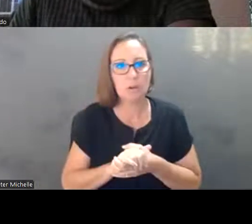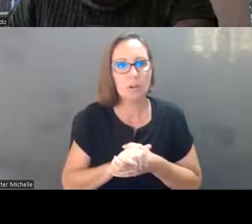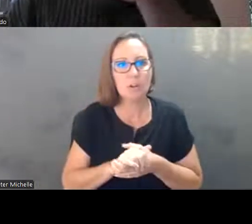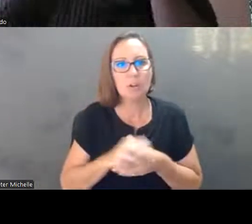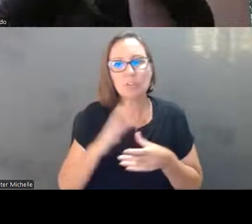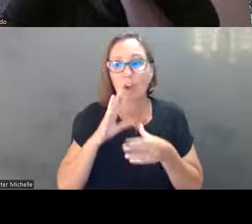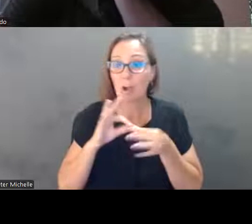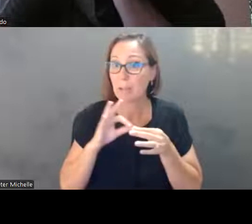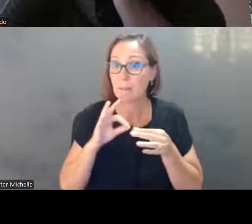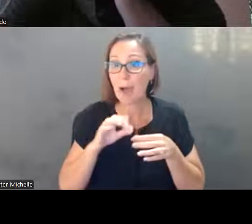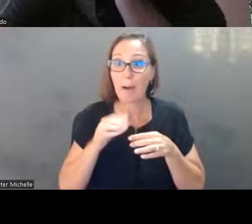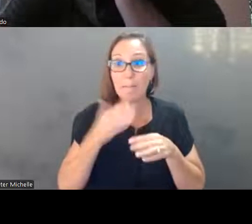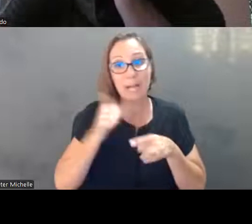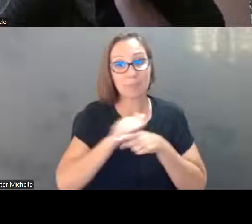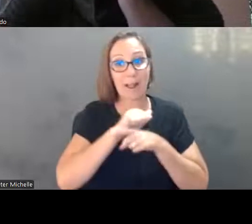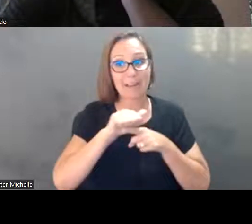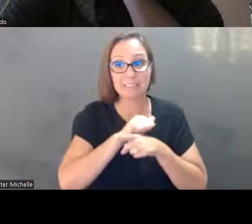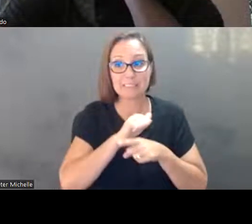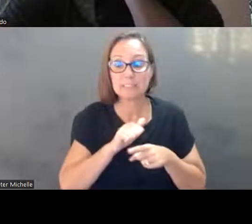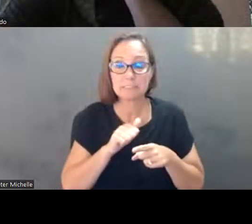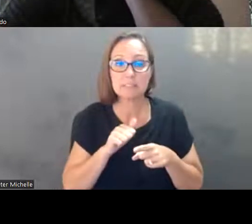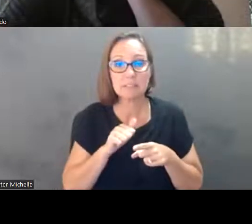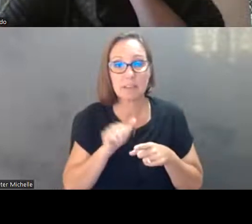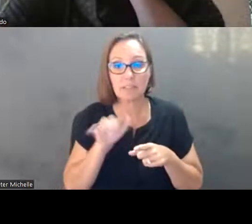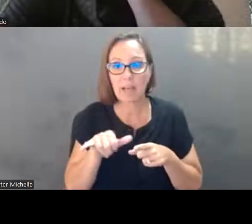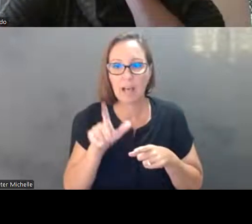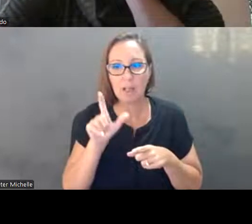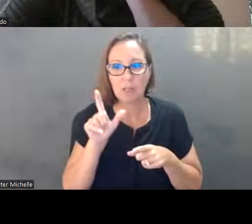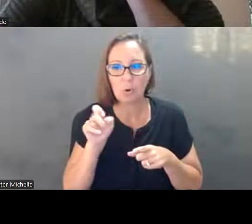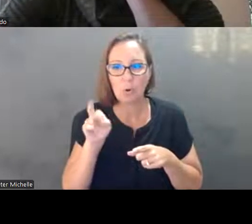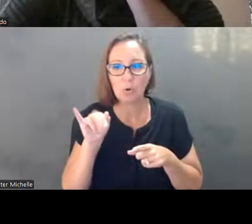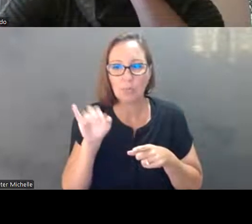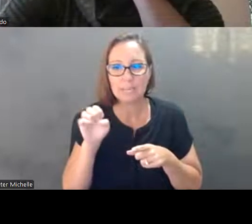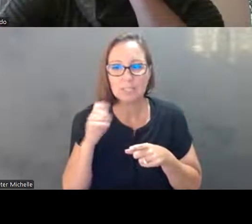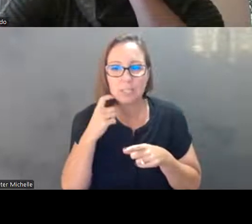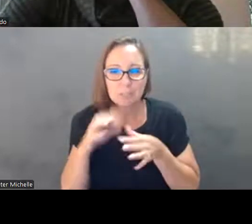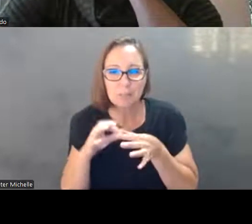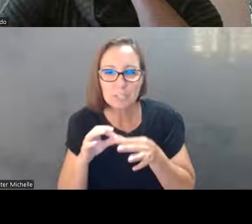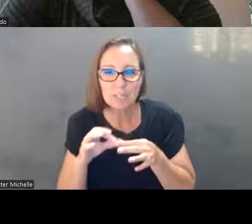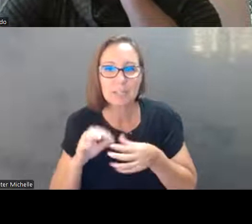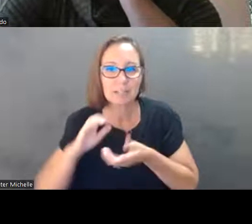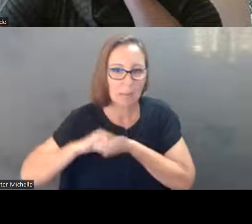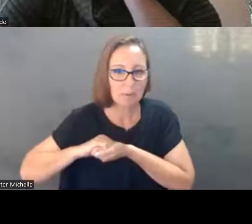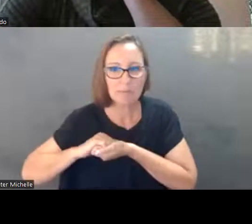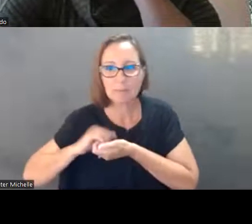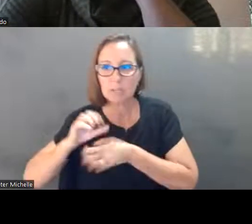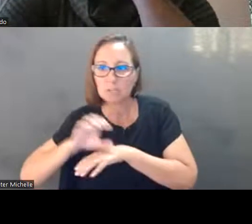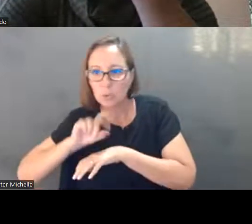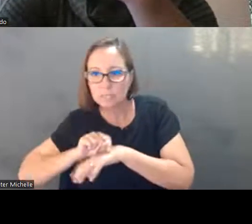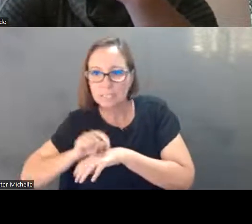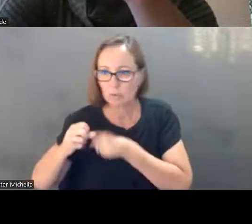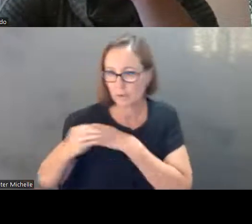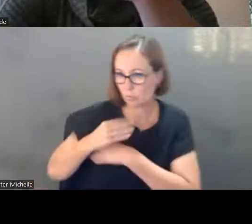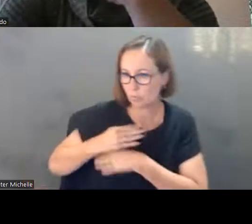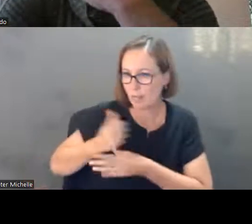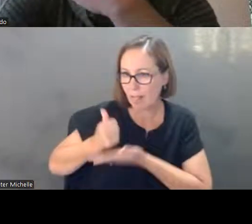best practices, which is part of, as Lori just mentioned, part of the work that collaborative consulting is doing is helping us trying to identify